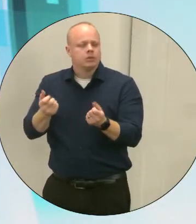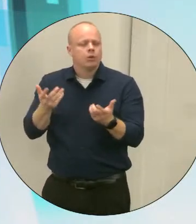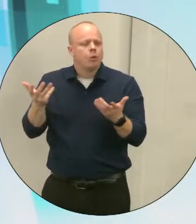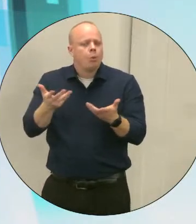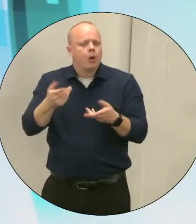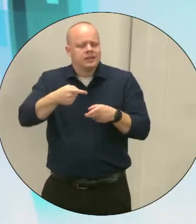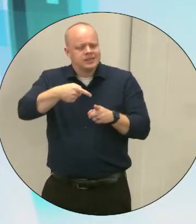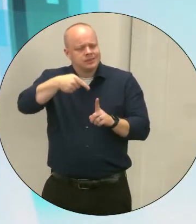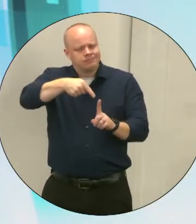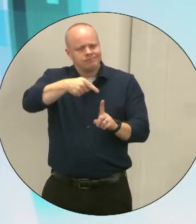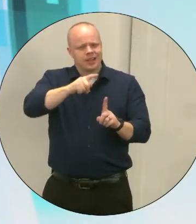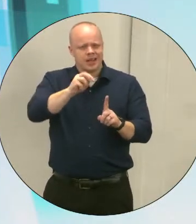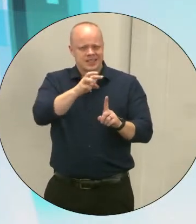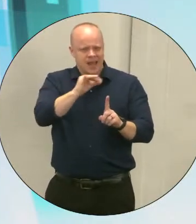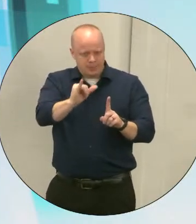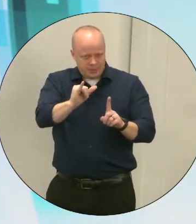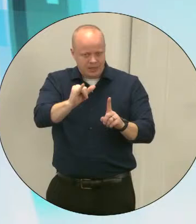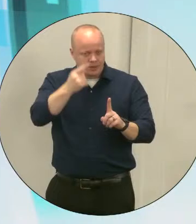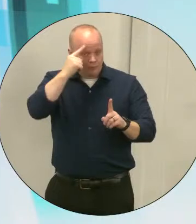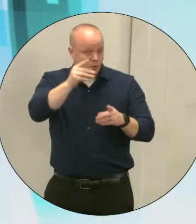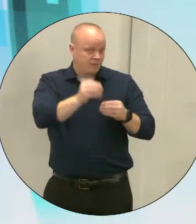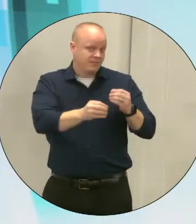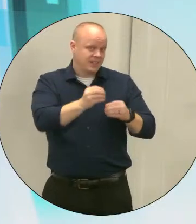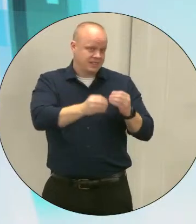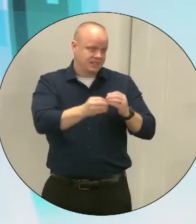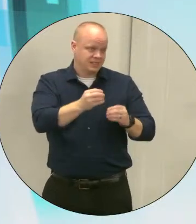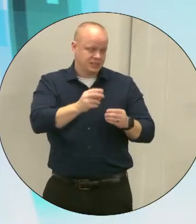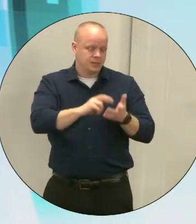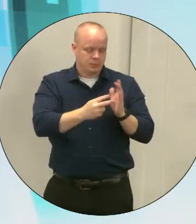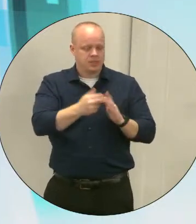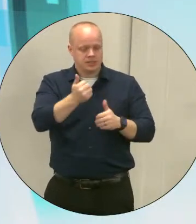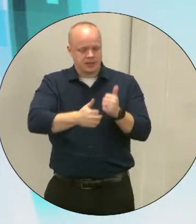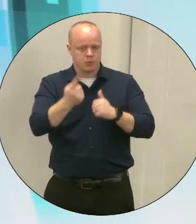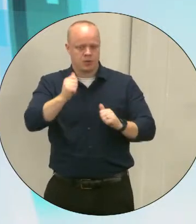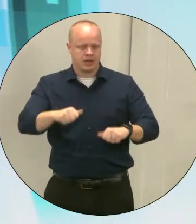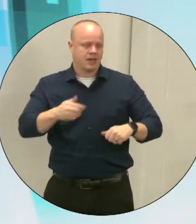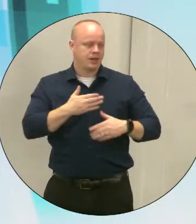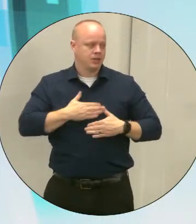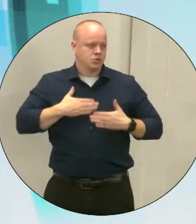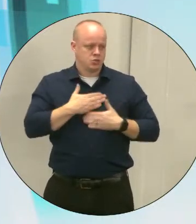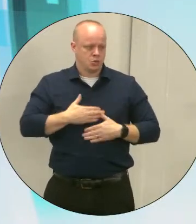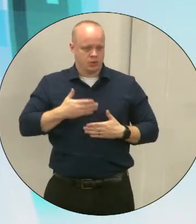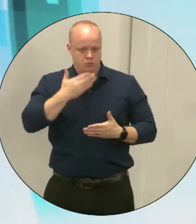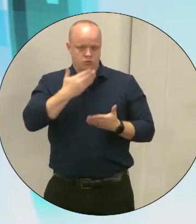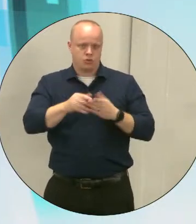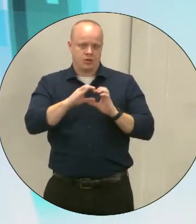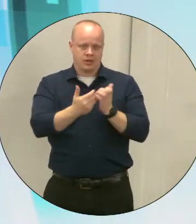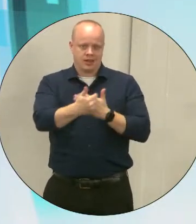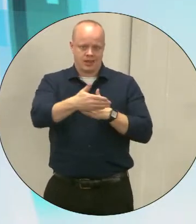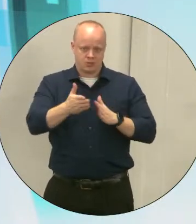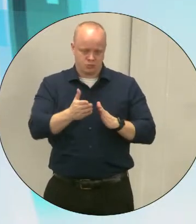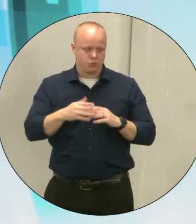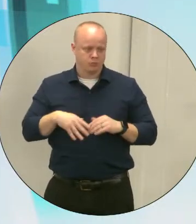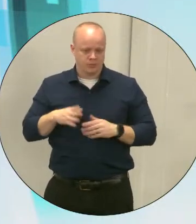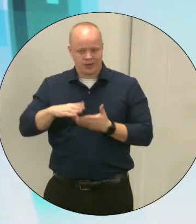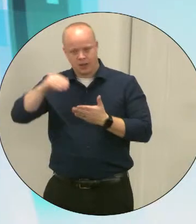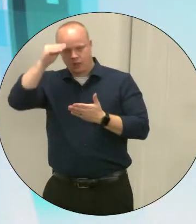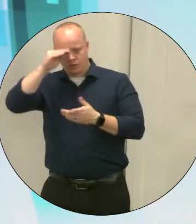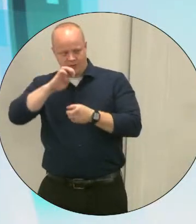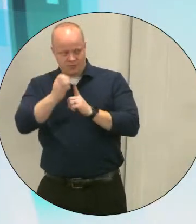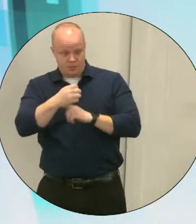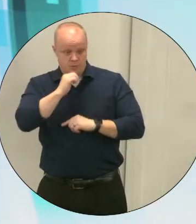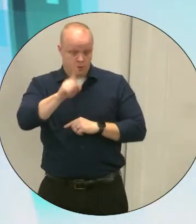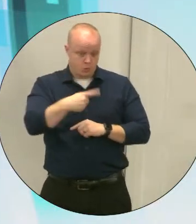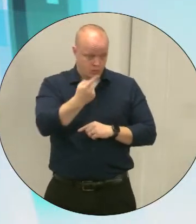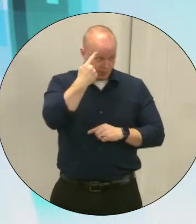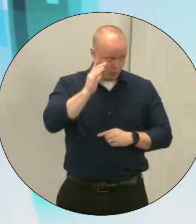considered a timely manner to get them fixed so everybody can enjoy a good classroom, a learning environment, not only for